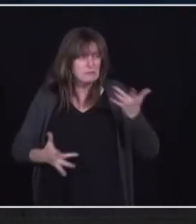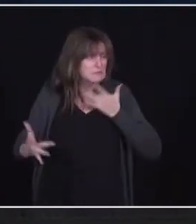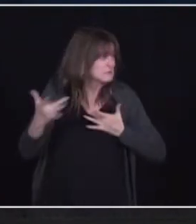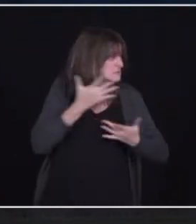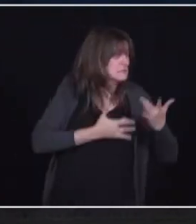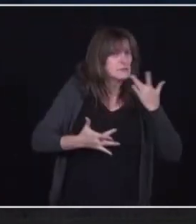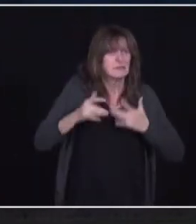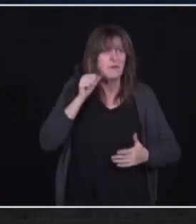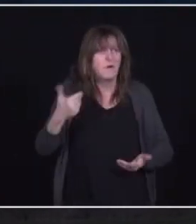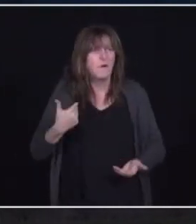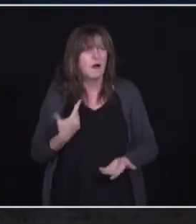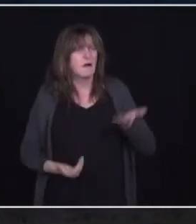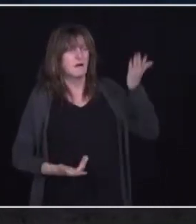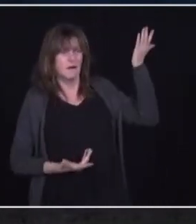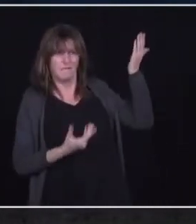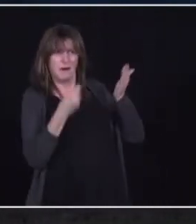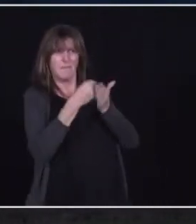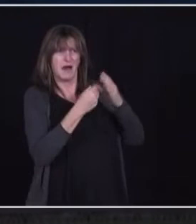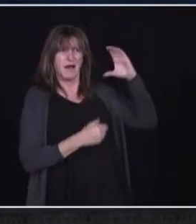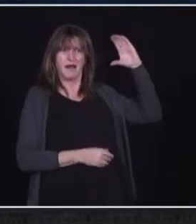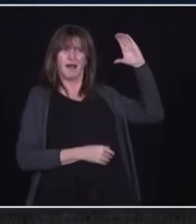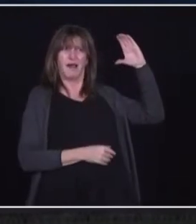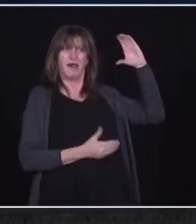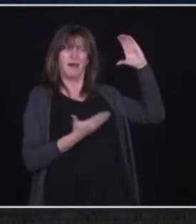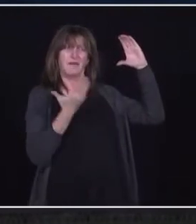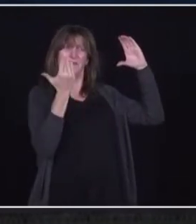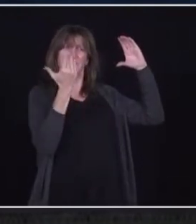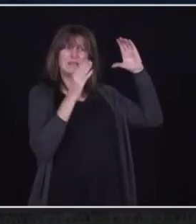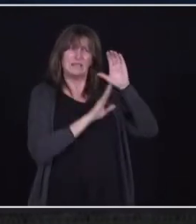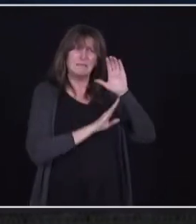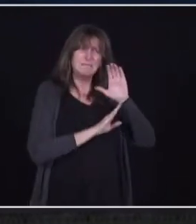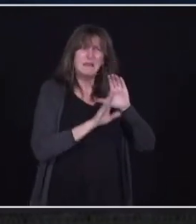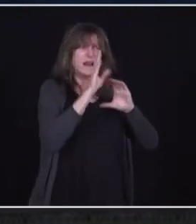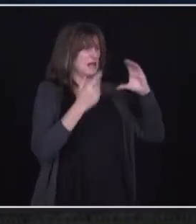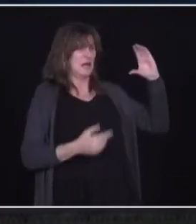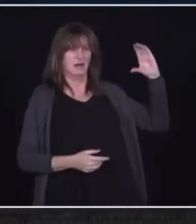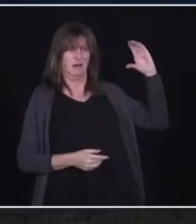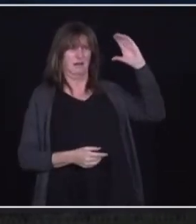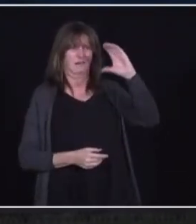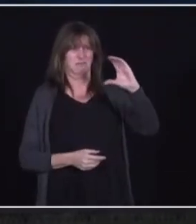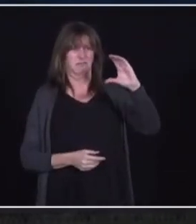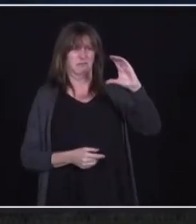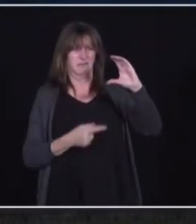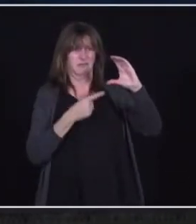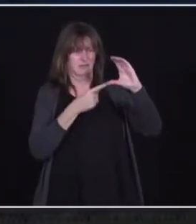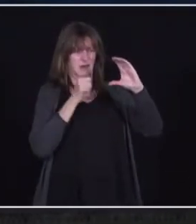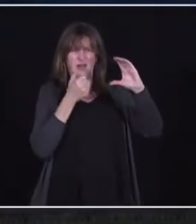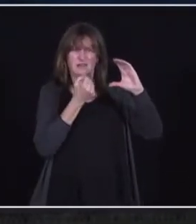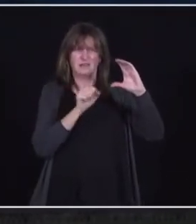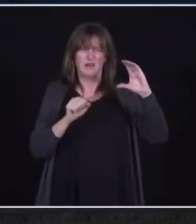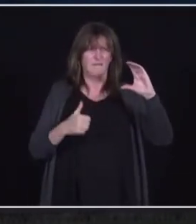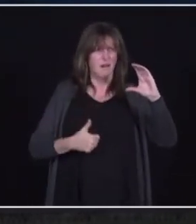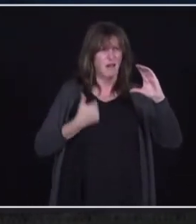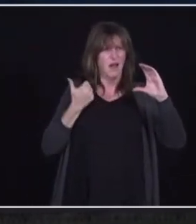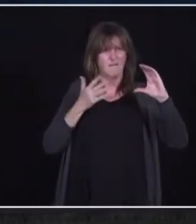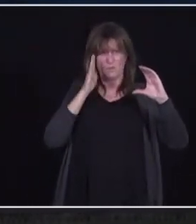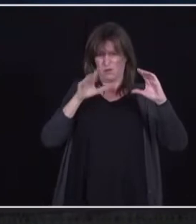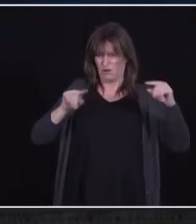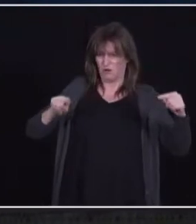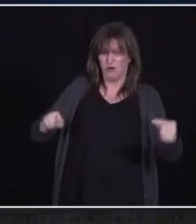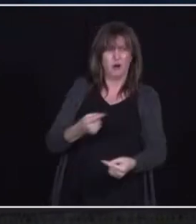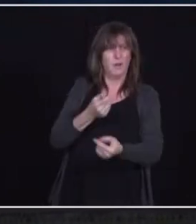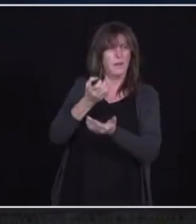money into something that's not going to save lives or it's going to hurt the economy. I just can't figure it